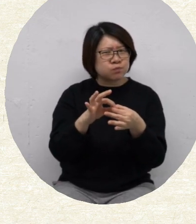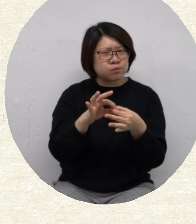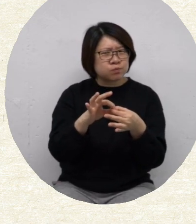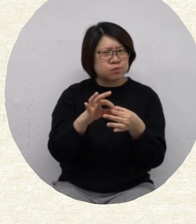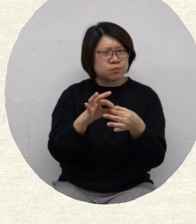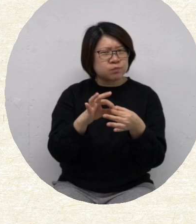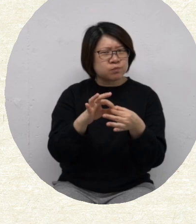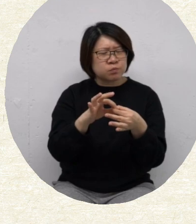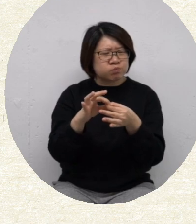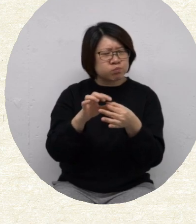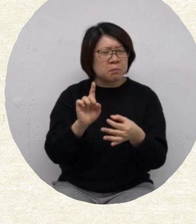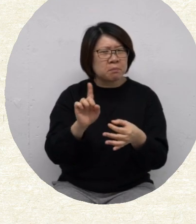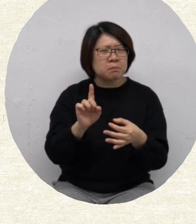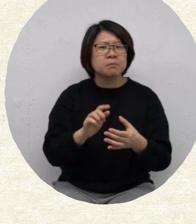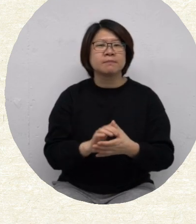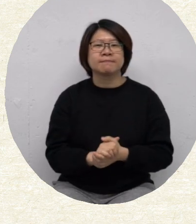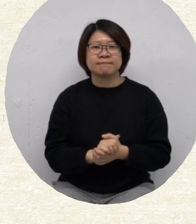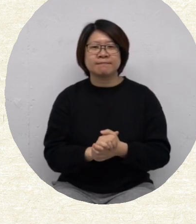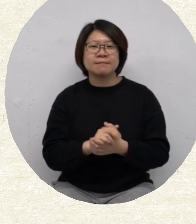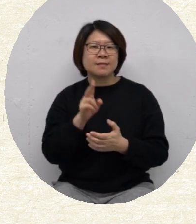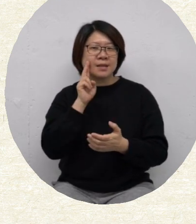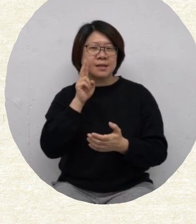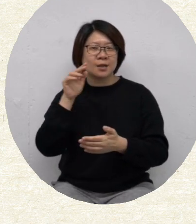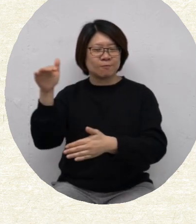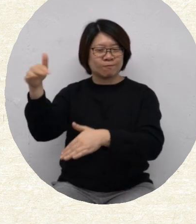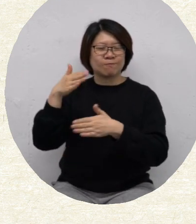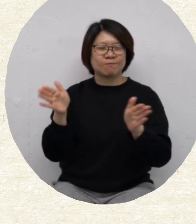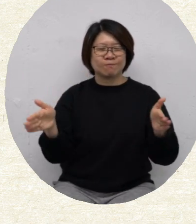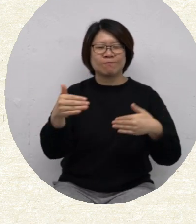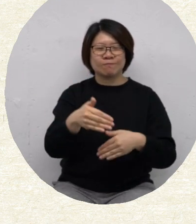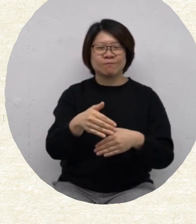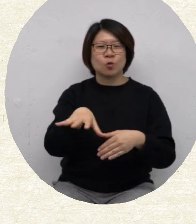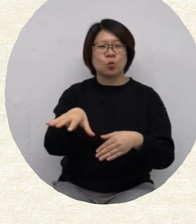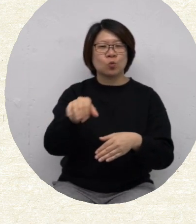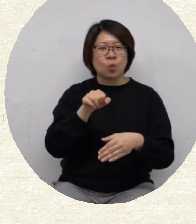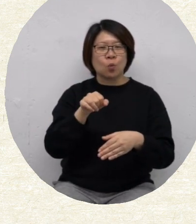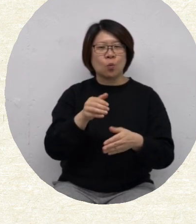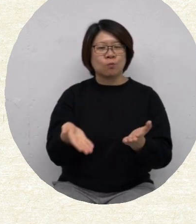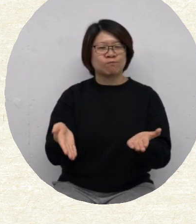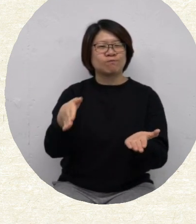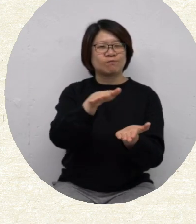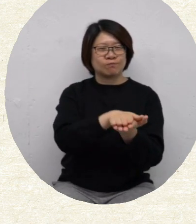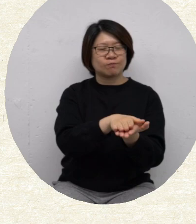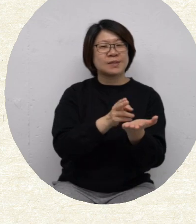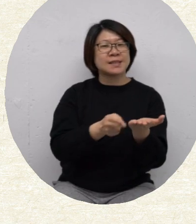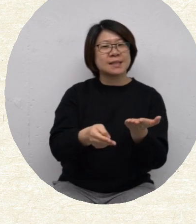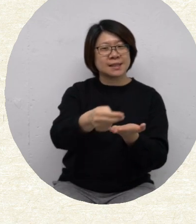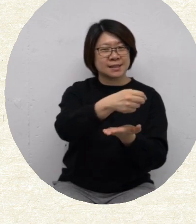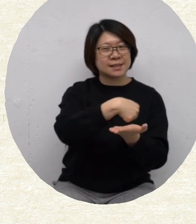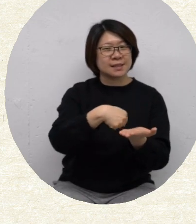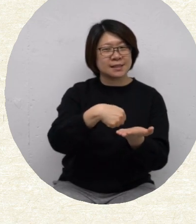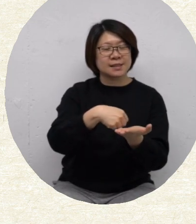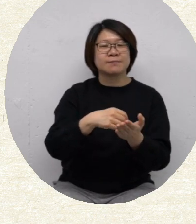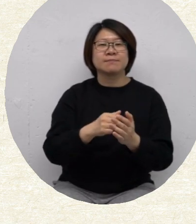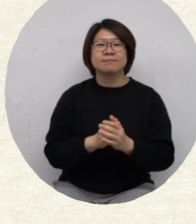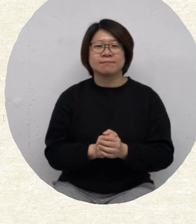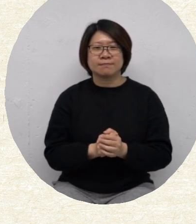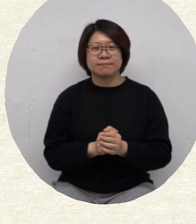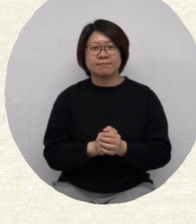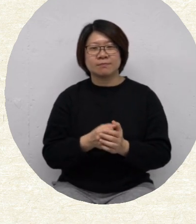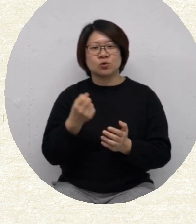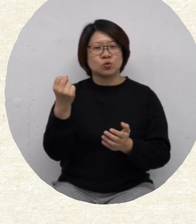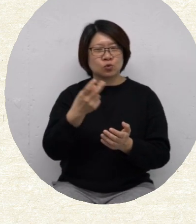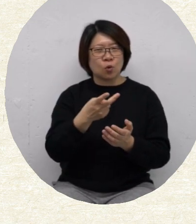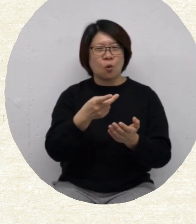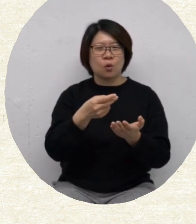disposable objects. These cast porcelain pieces are glazed with traditional Korean celadon glaze to further